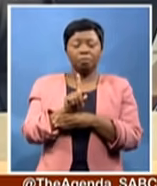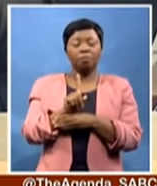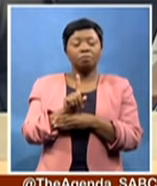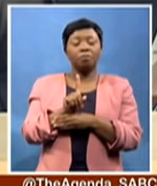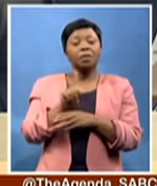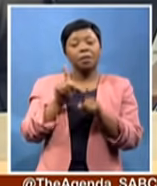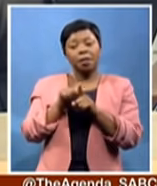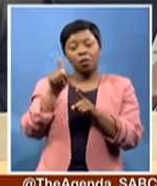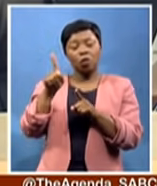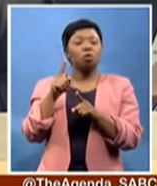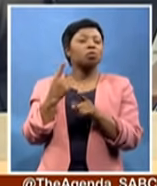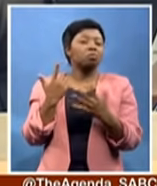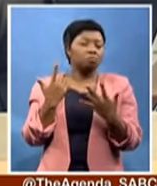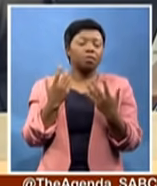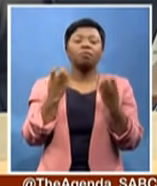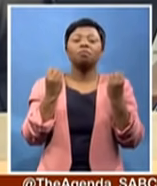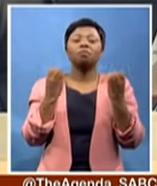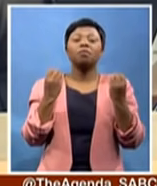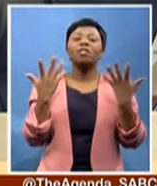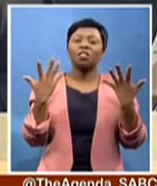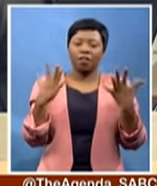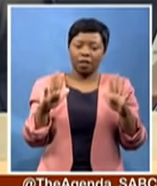Chairperson, at the request of the Commission,